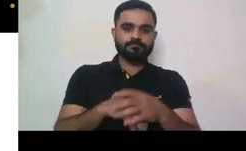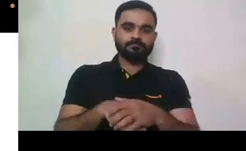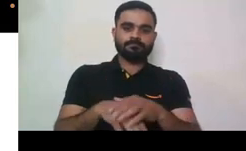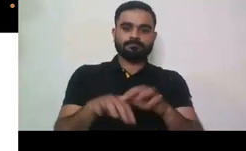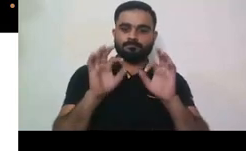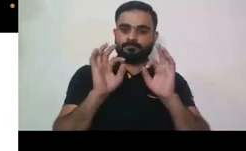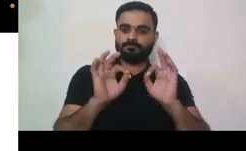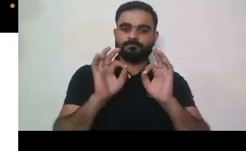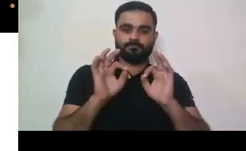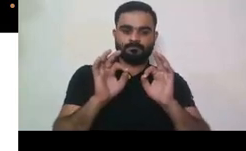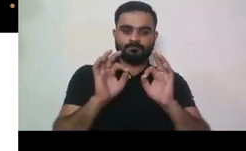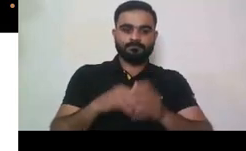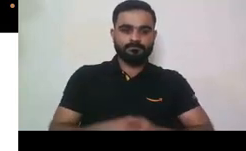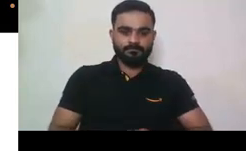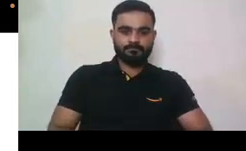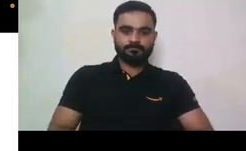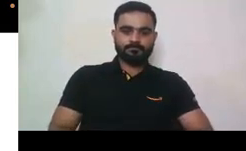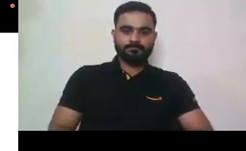Nice.